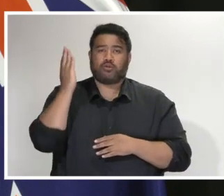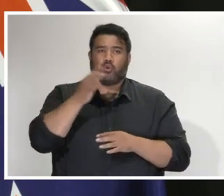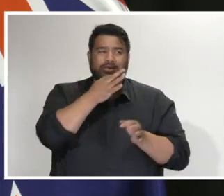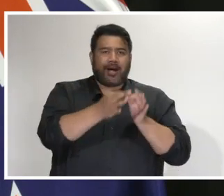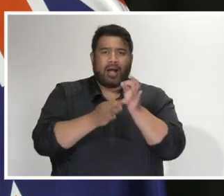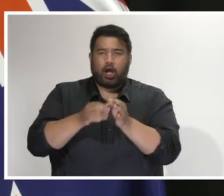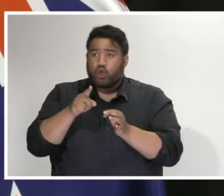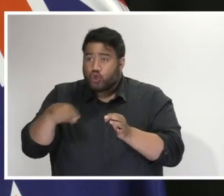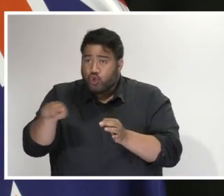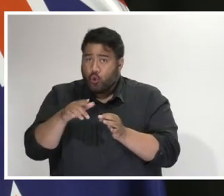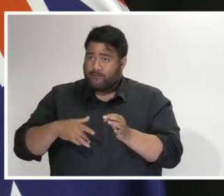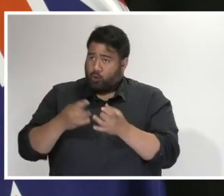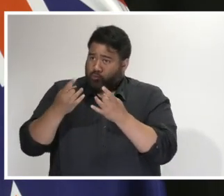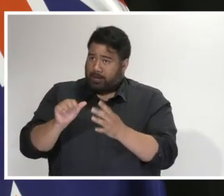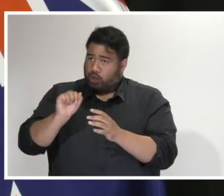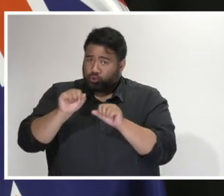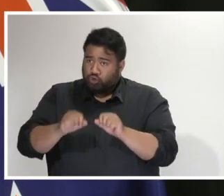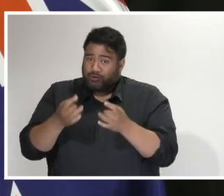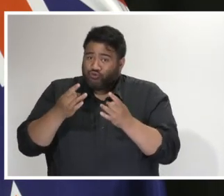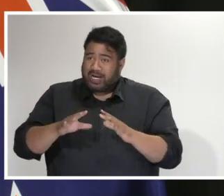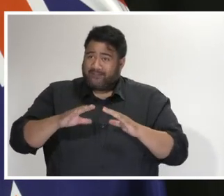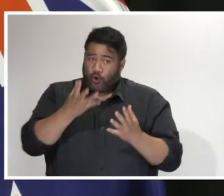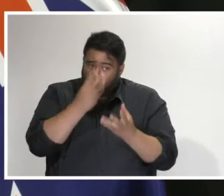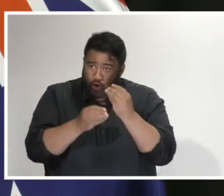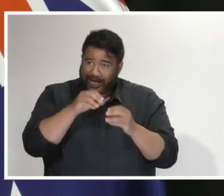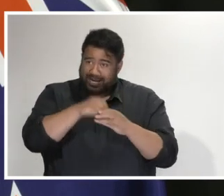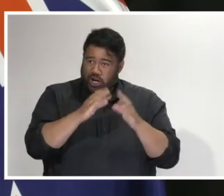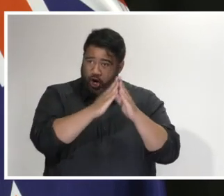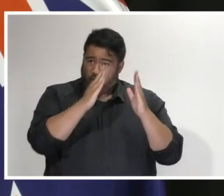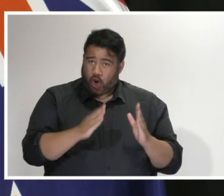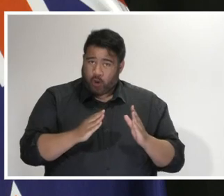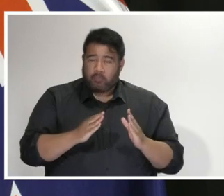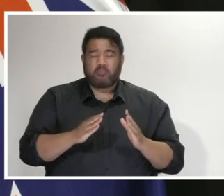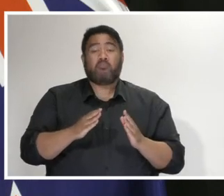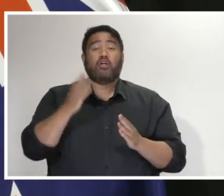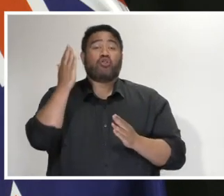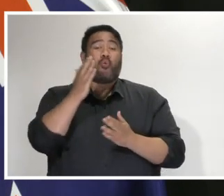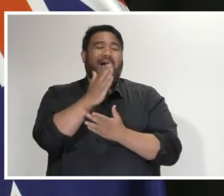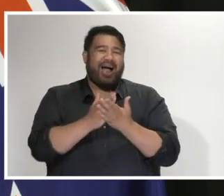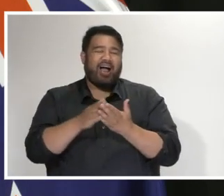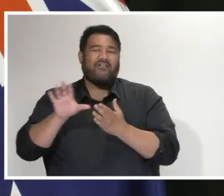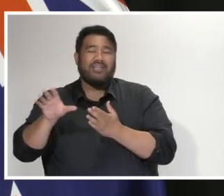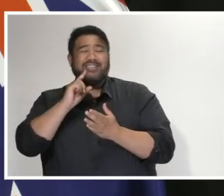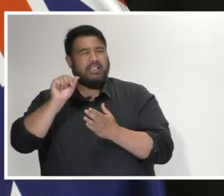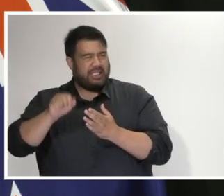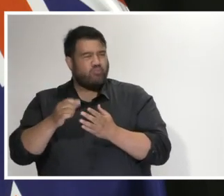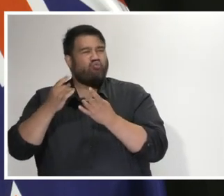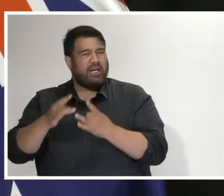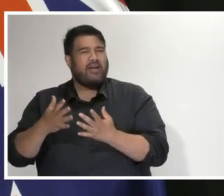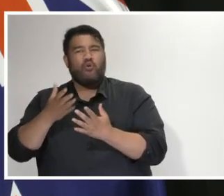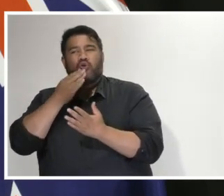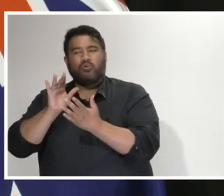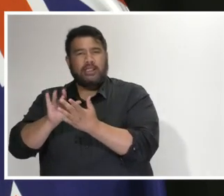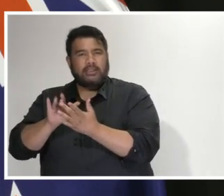to support learning from home. Around half are very well set up for distance learning using the internet already, and we're